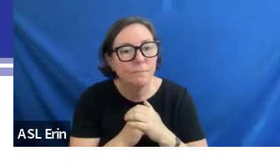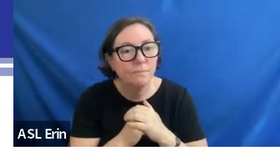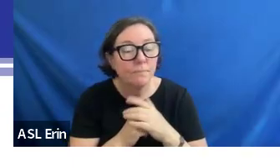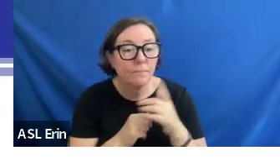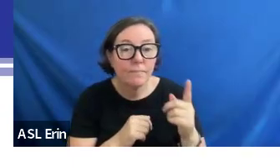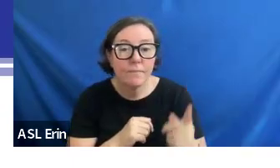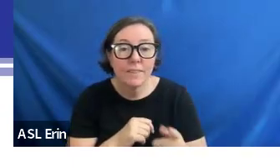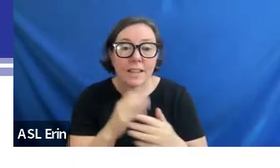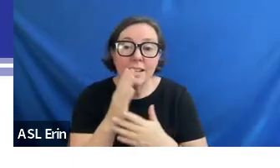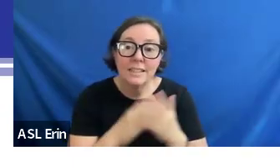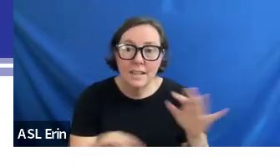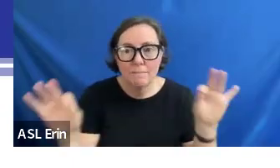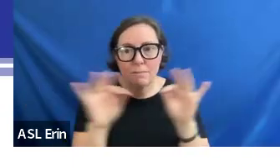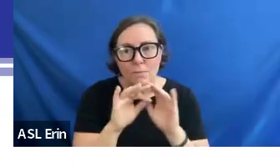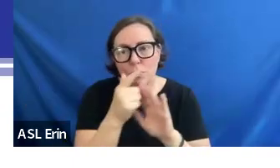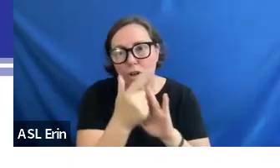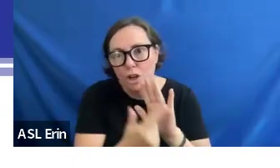So need to know laws and regulations.